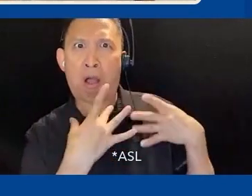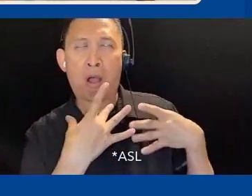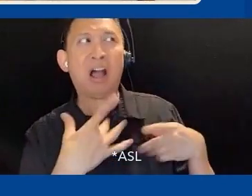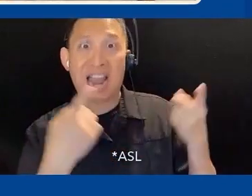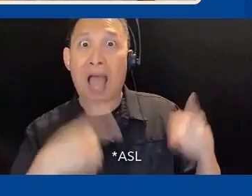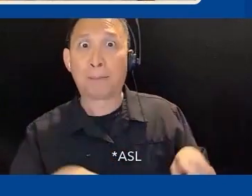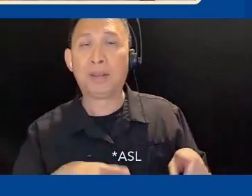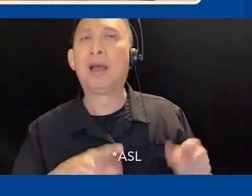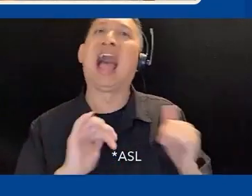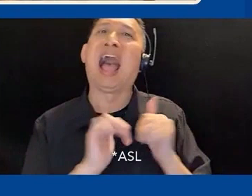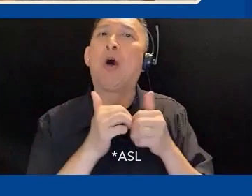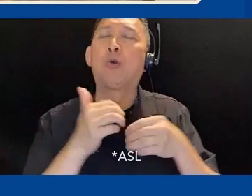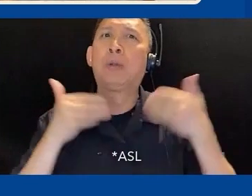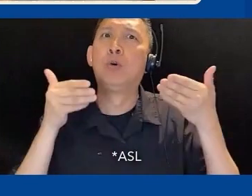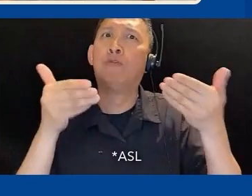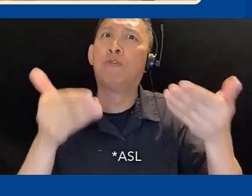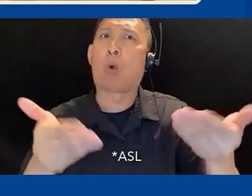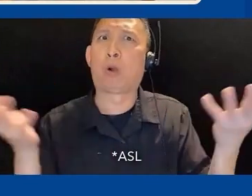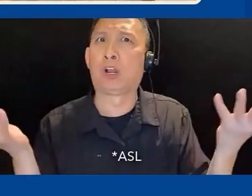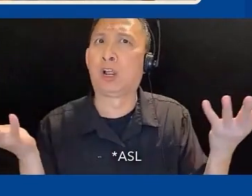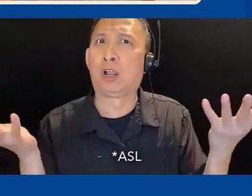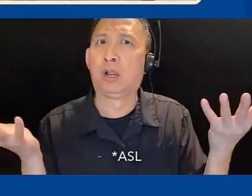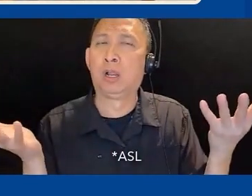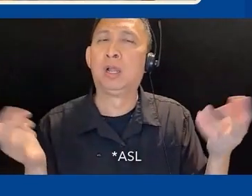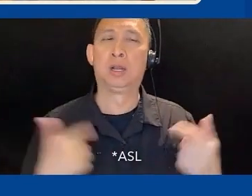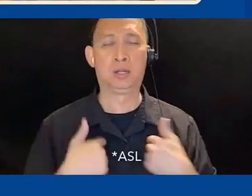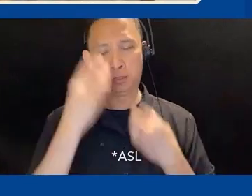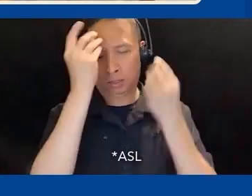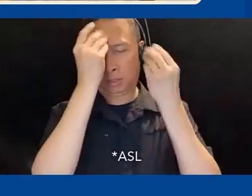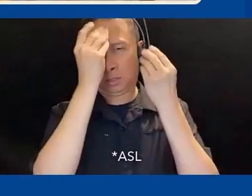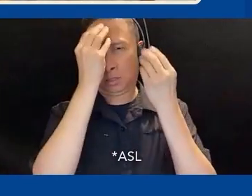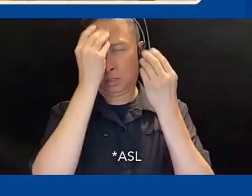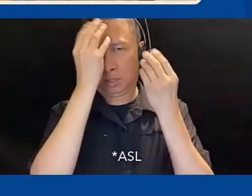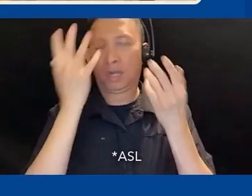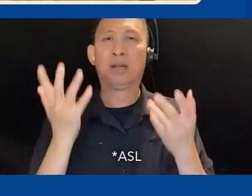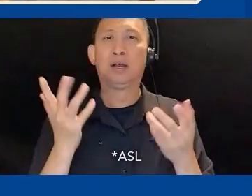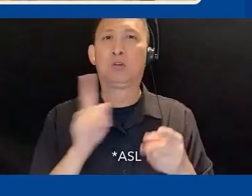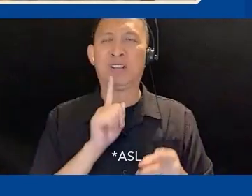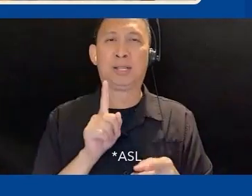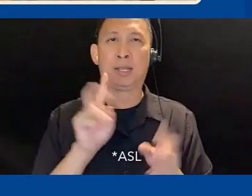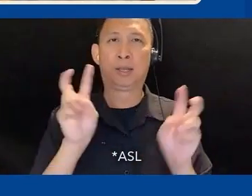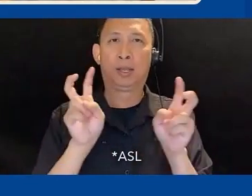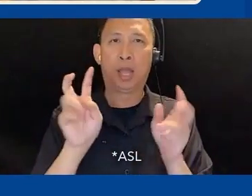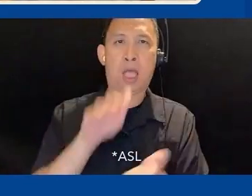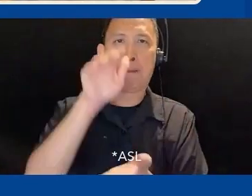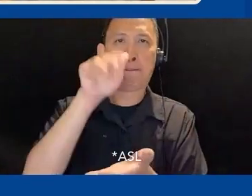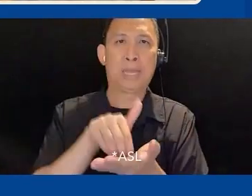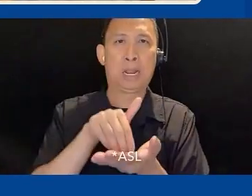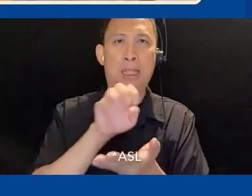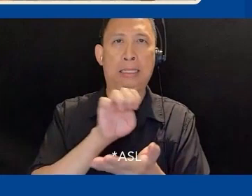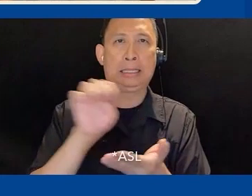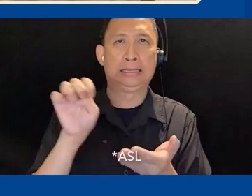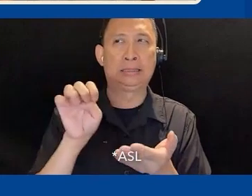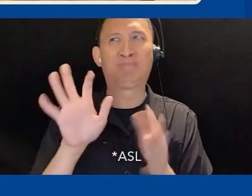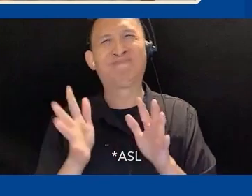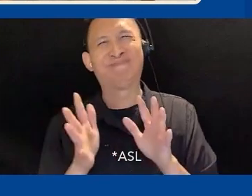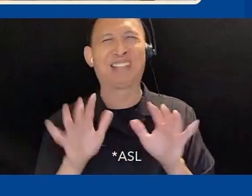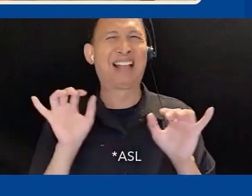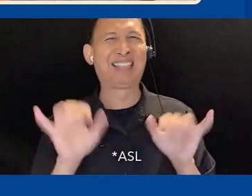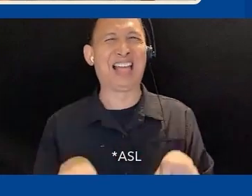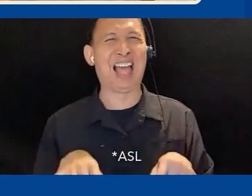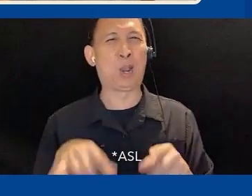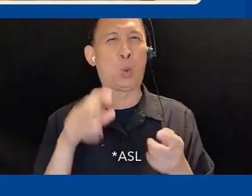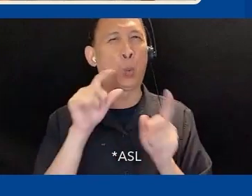And that's with everything. Like, I don't know. I even think a lot about how, like, even saying the Middle East, you know, that's something that you say now is problematic. And,